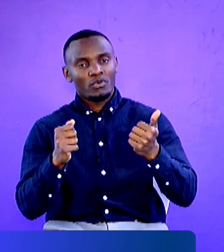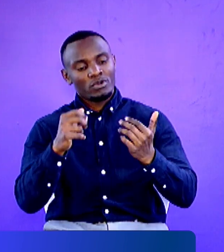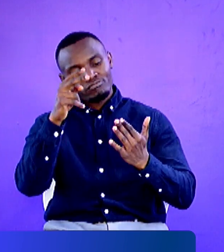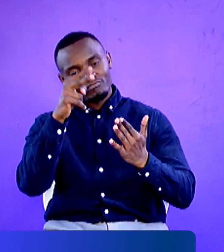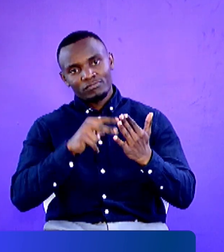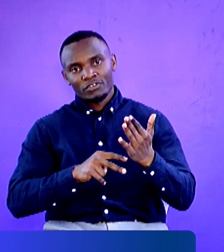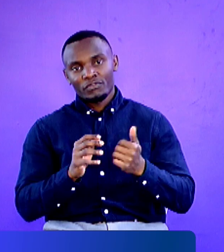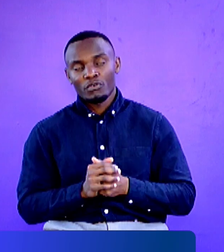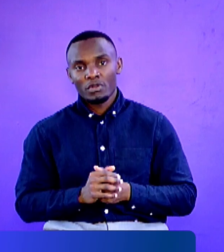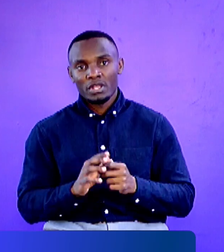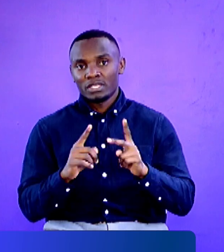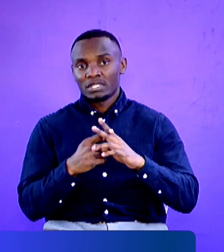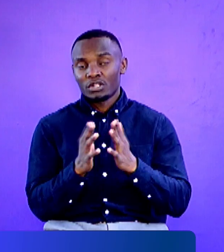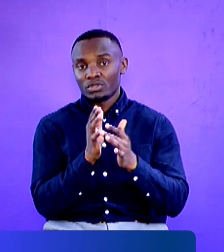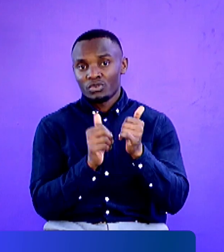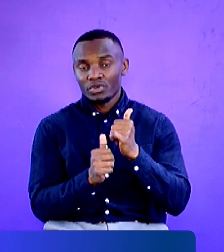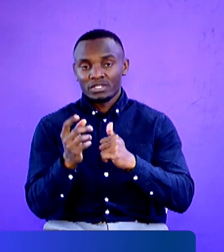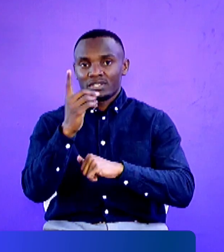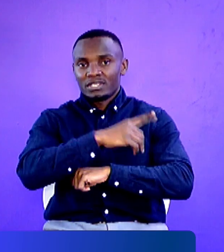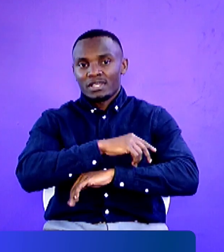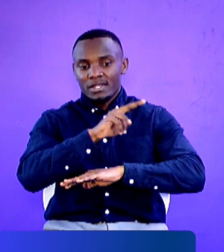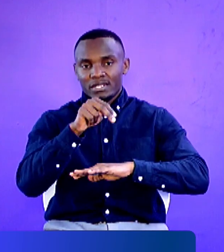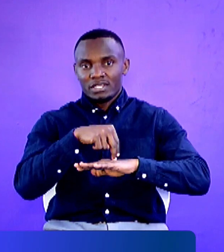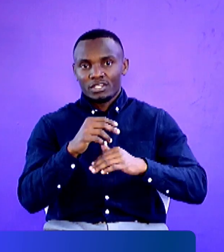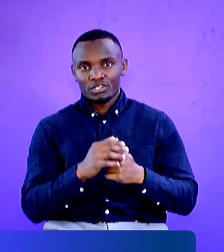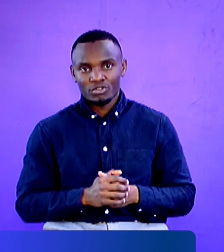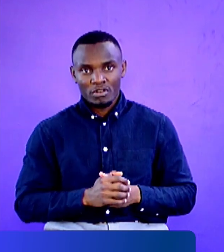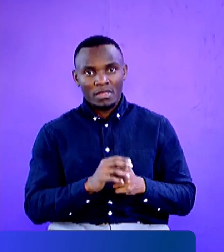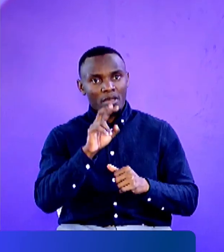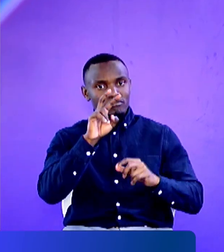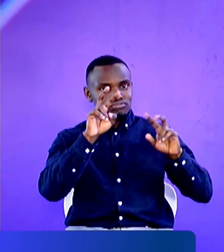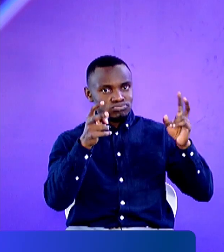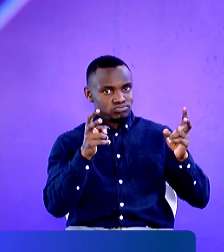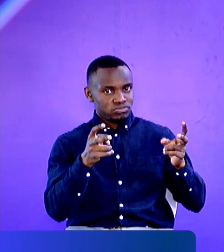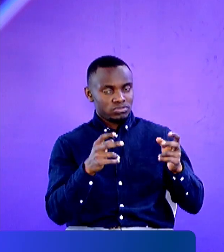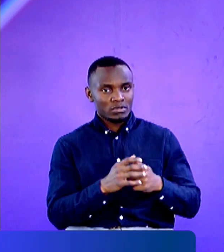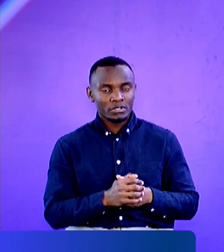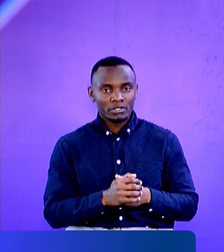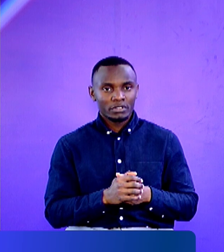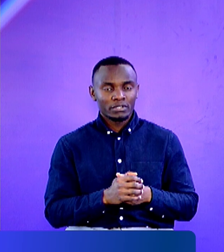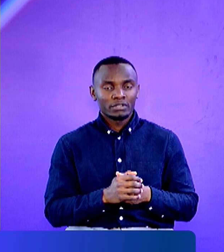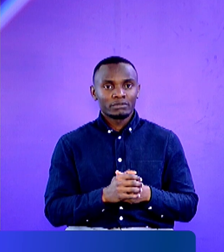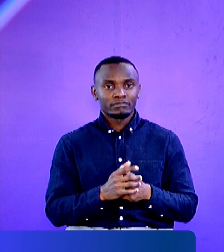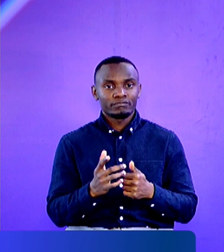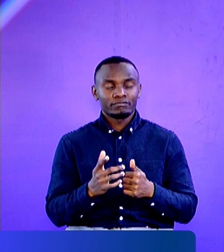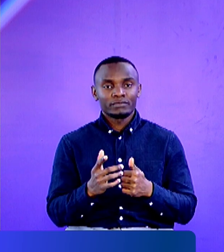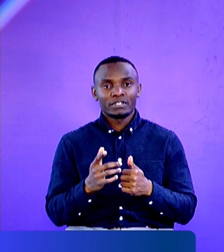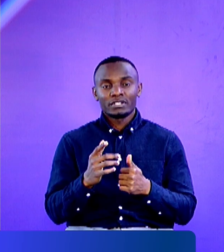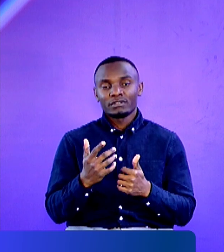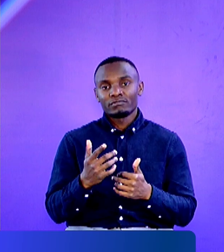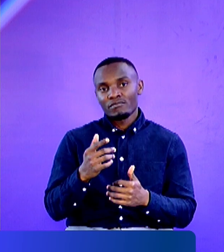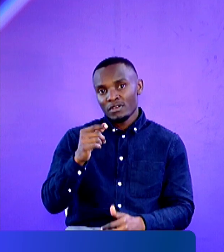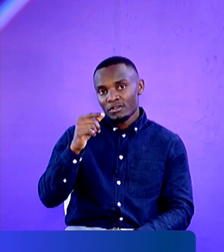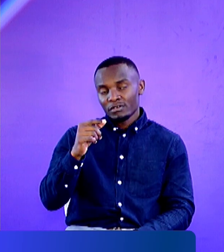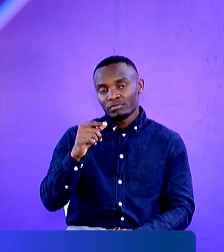off with a Daily Nation. The headlining story goes as State House spy software dealers passport